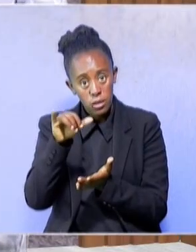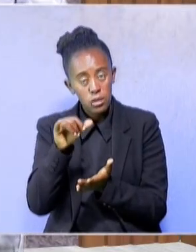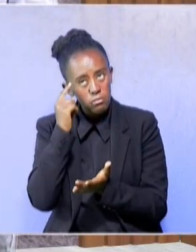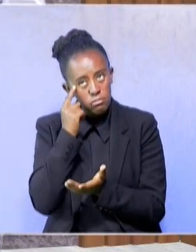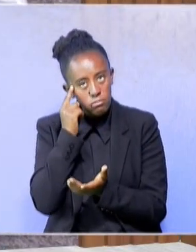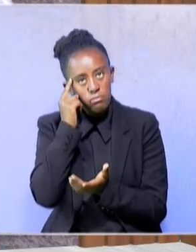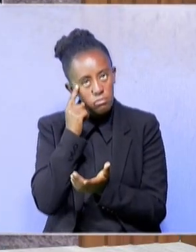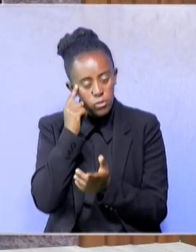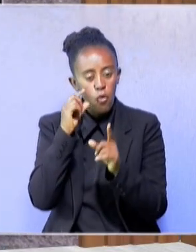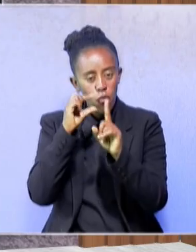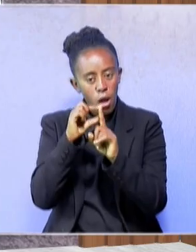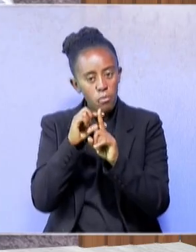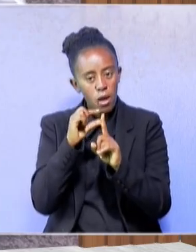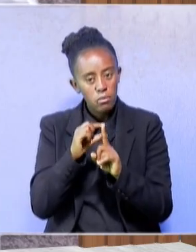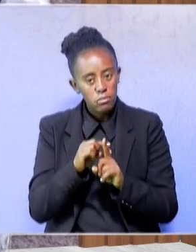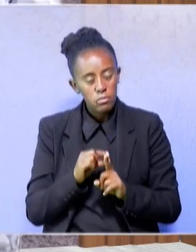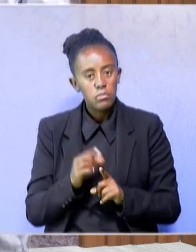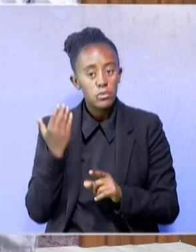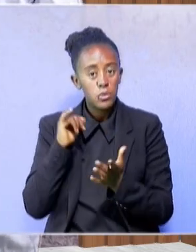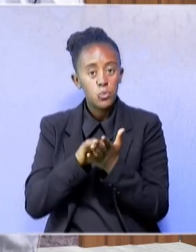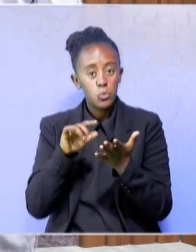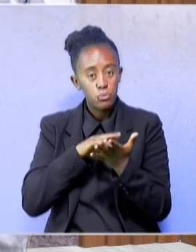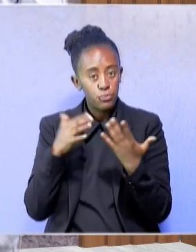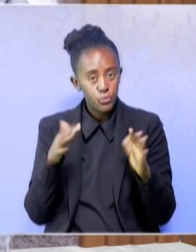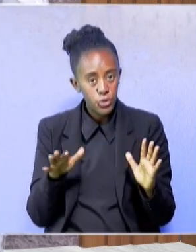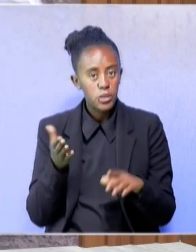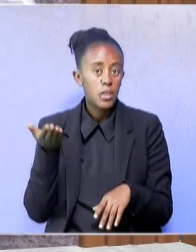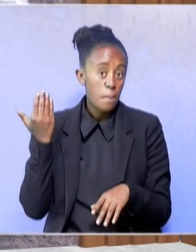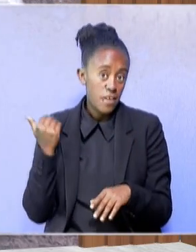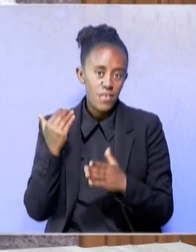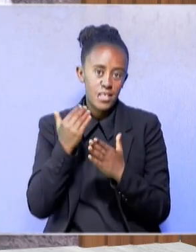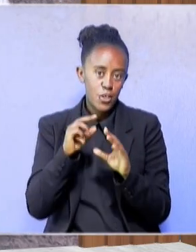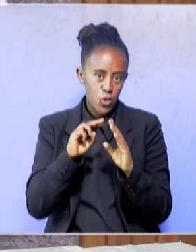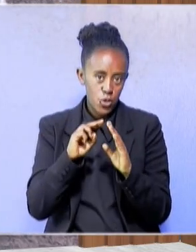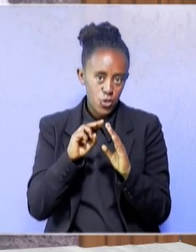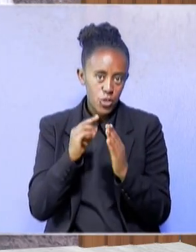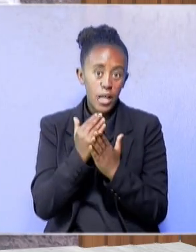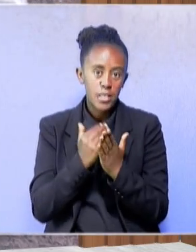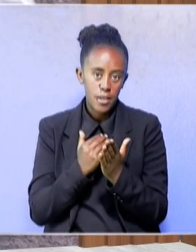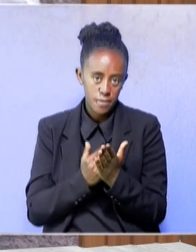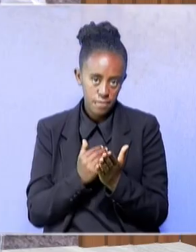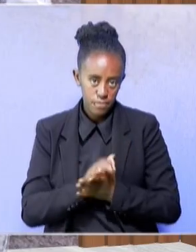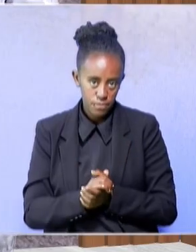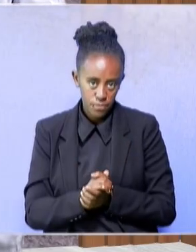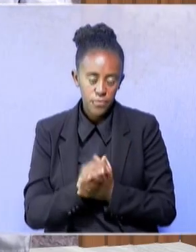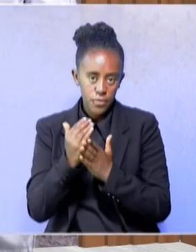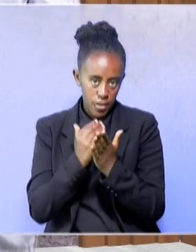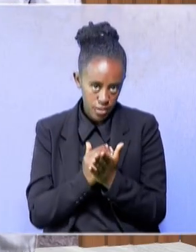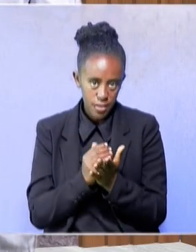these vocabularies that we have studied so far in the previous unit of the